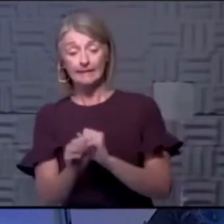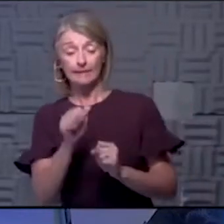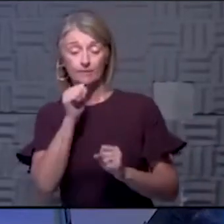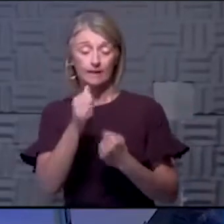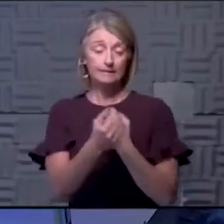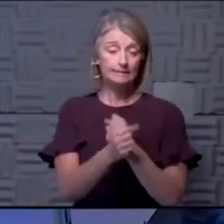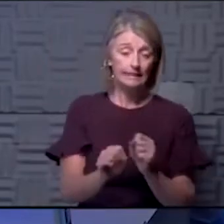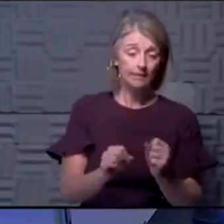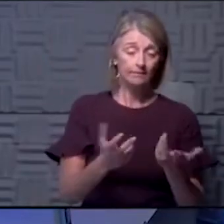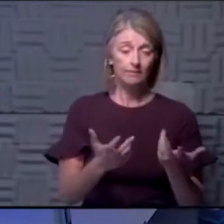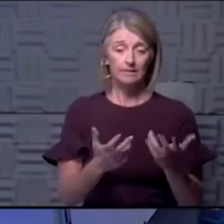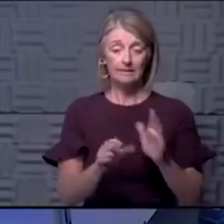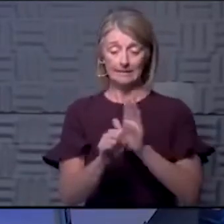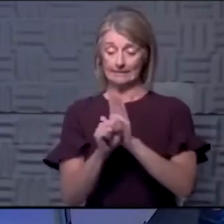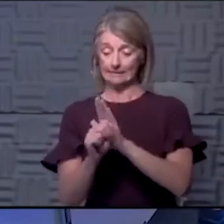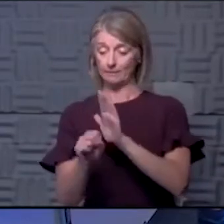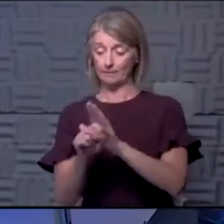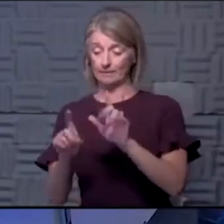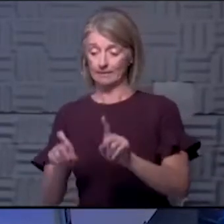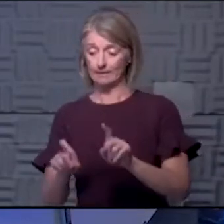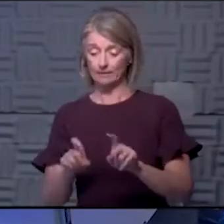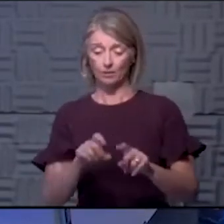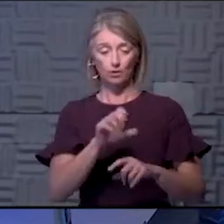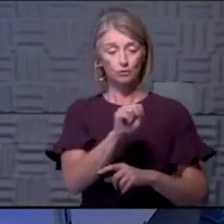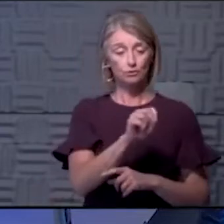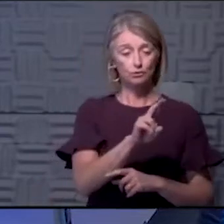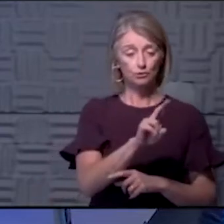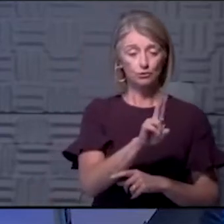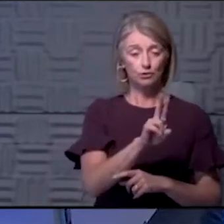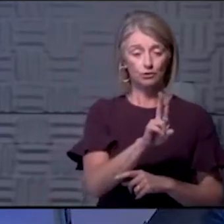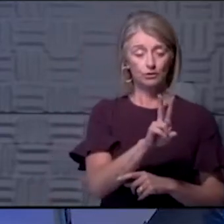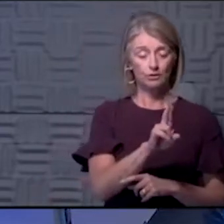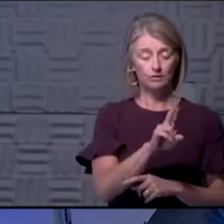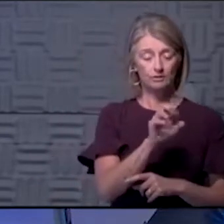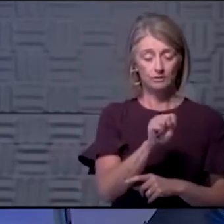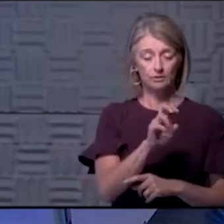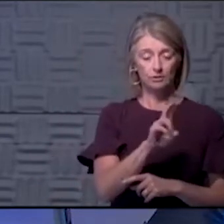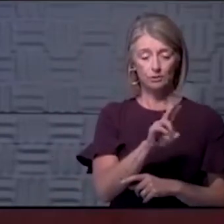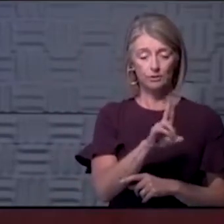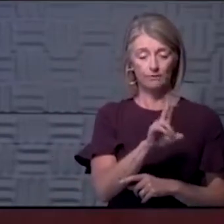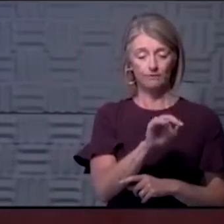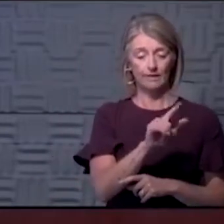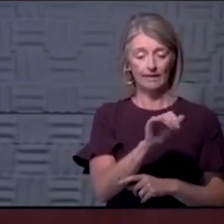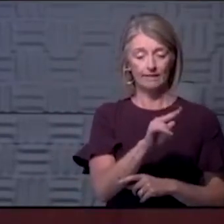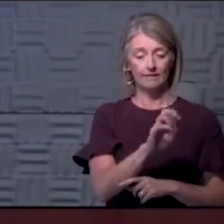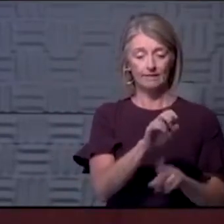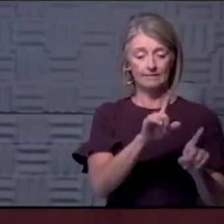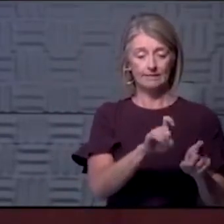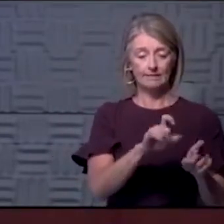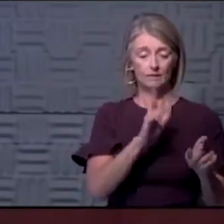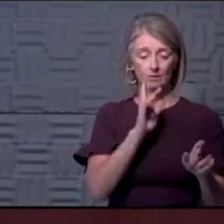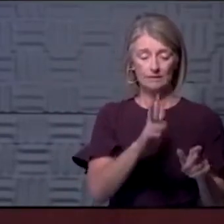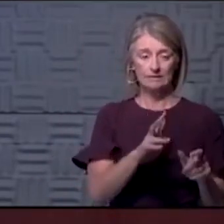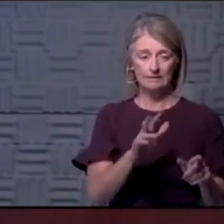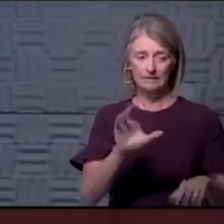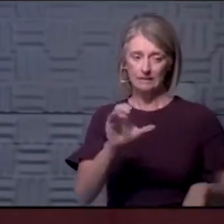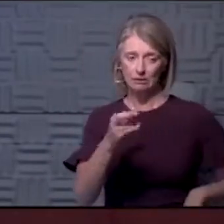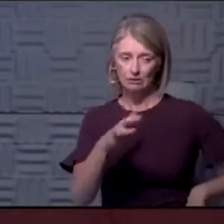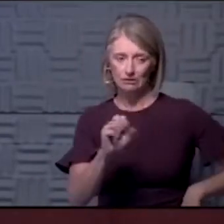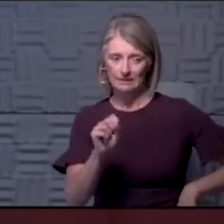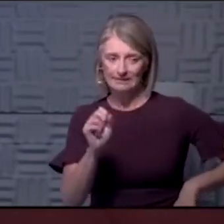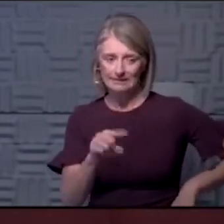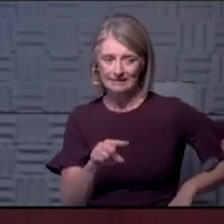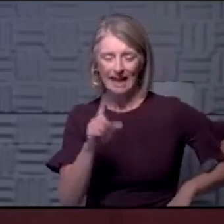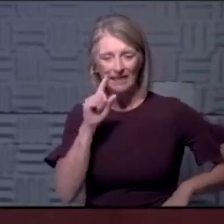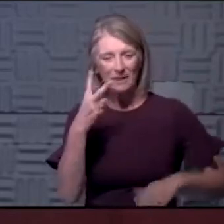Is it the symptomatic testing or the surveillance testing that's going to drive that? I guess I would talk to Chris too, but I think